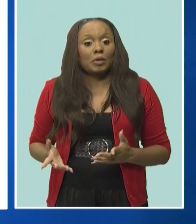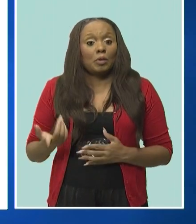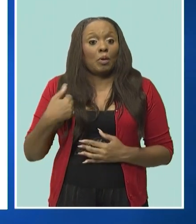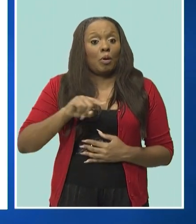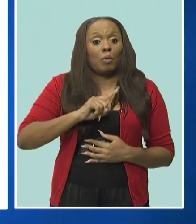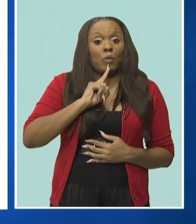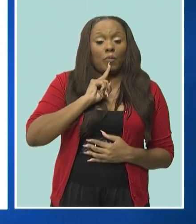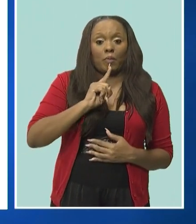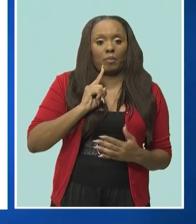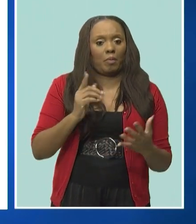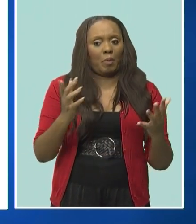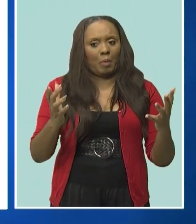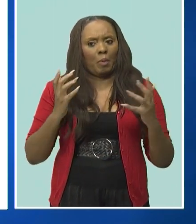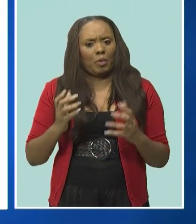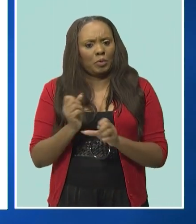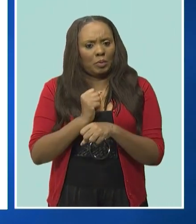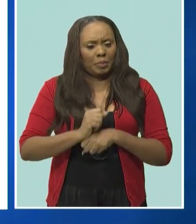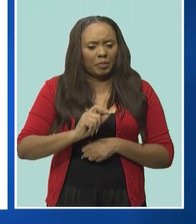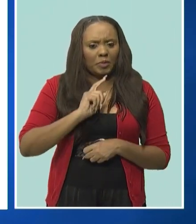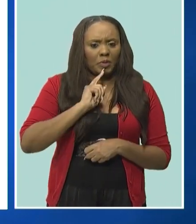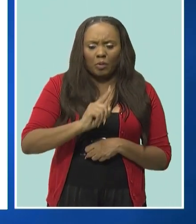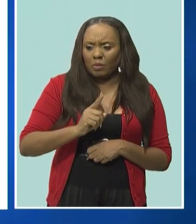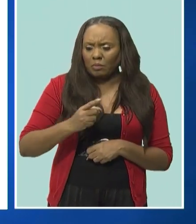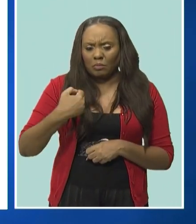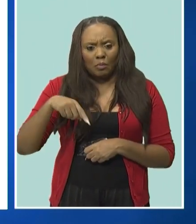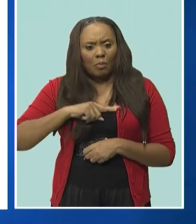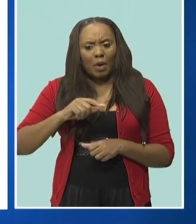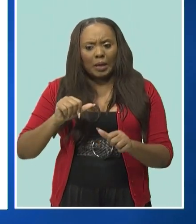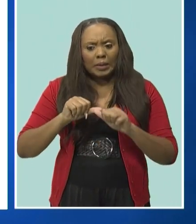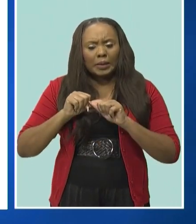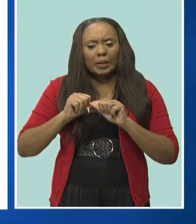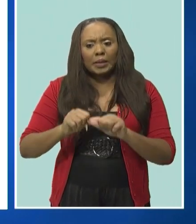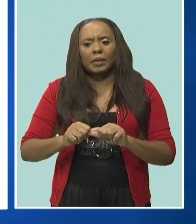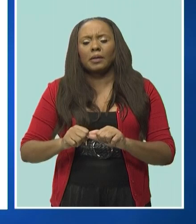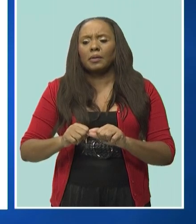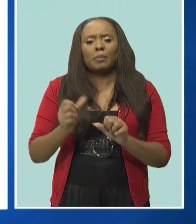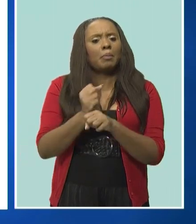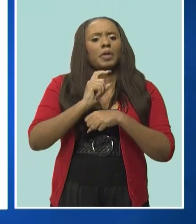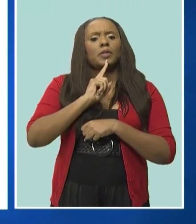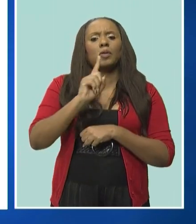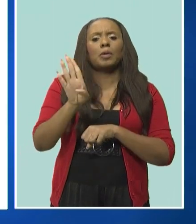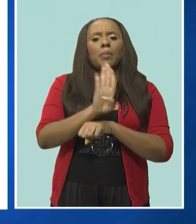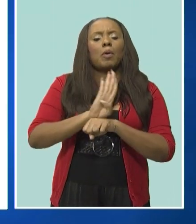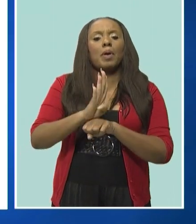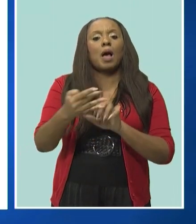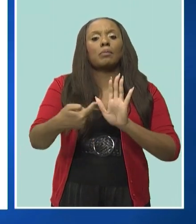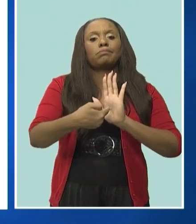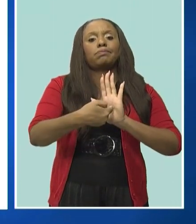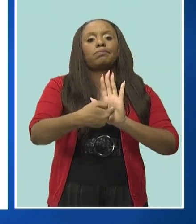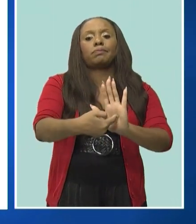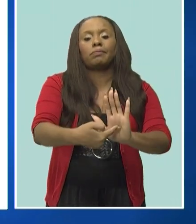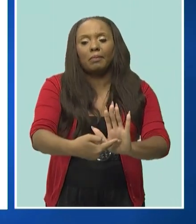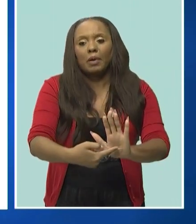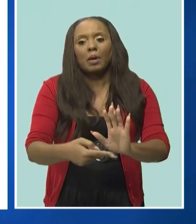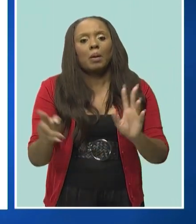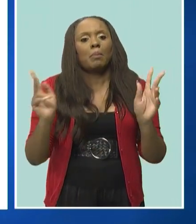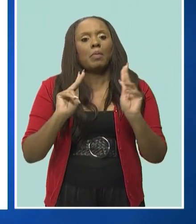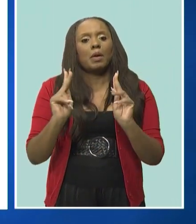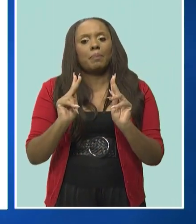really is about making sure that we continue to reposition Barbados as even more attractive on